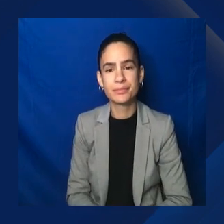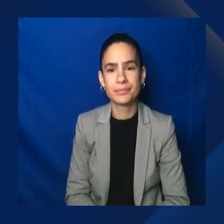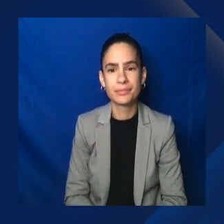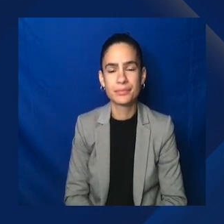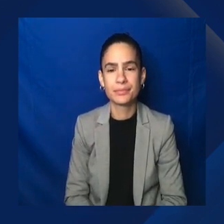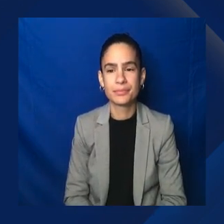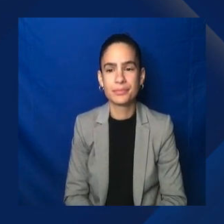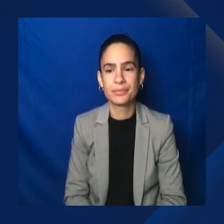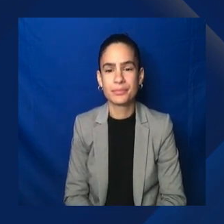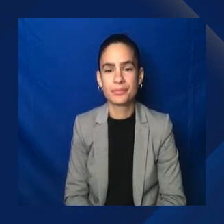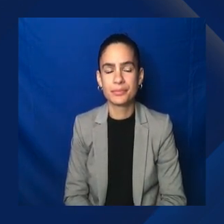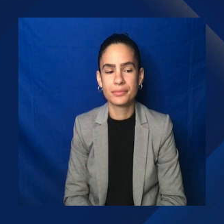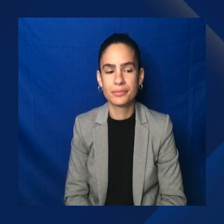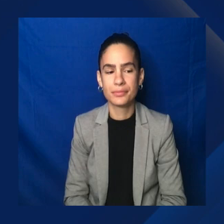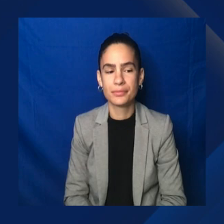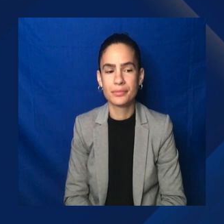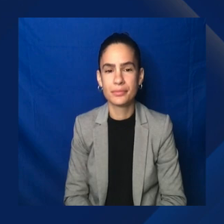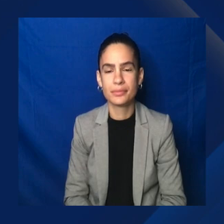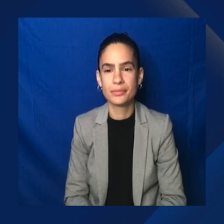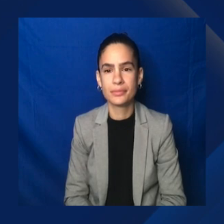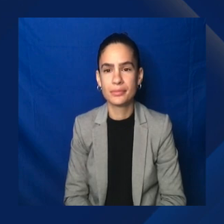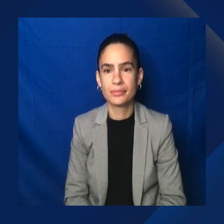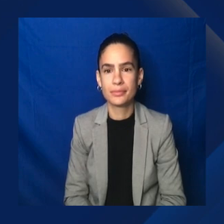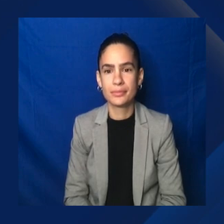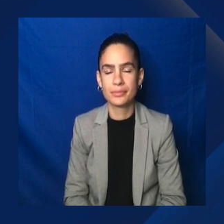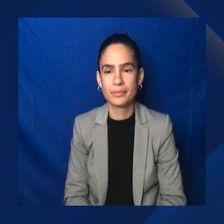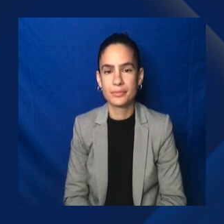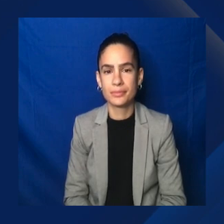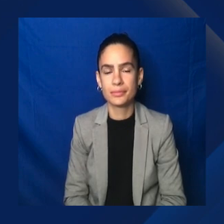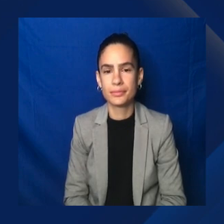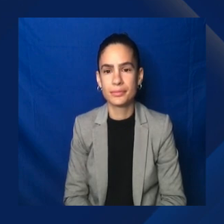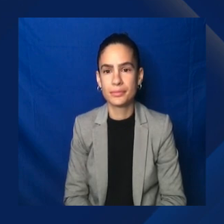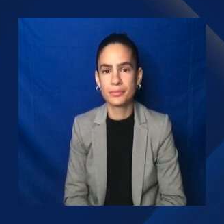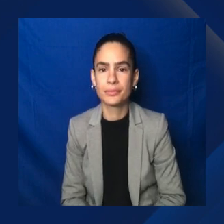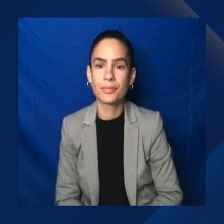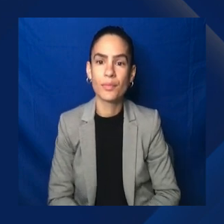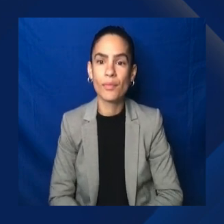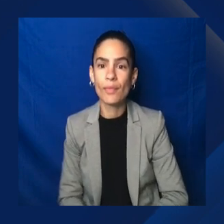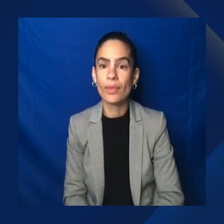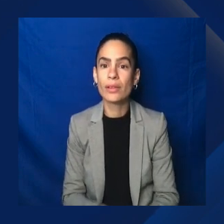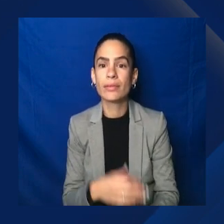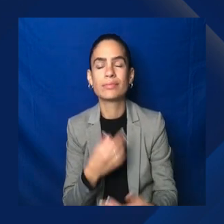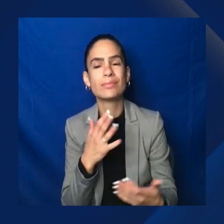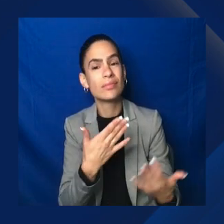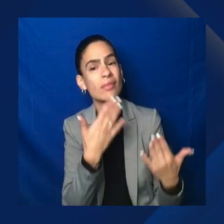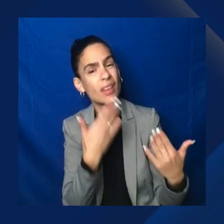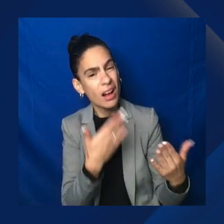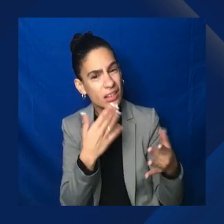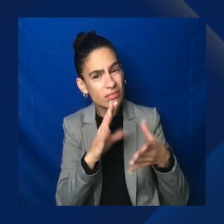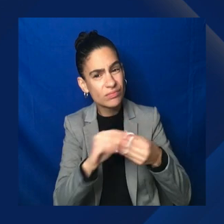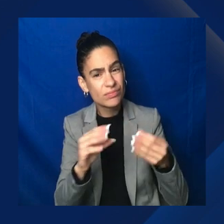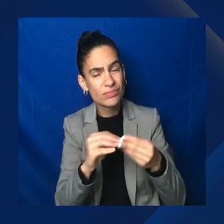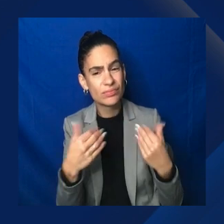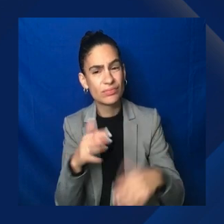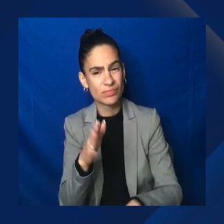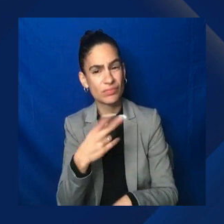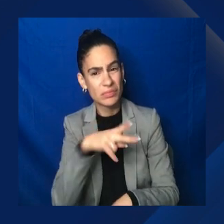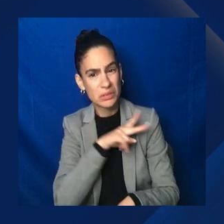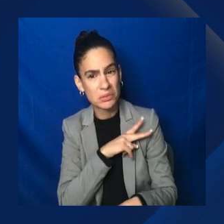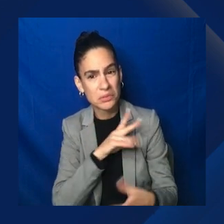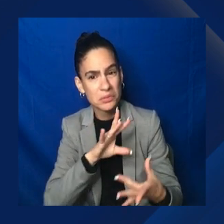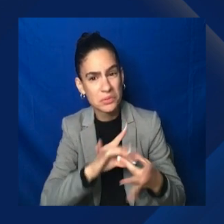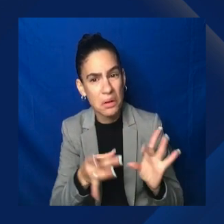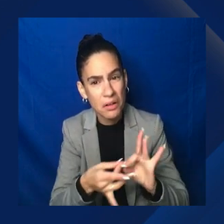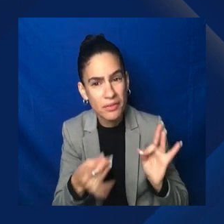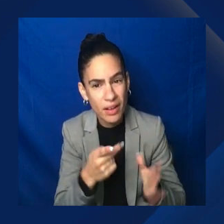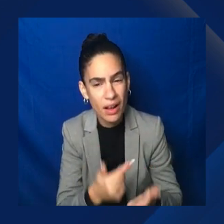Ms. Toney, thank you so much for sharing your personal story and helping all of us understand what the stakes